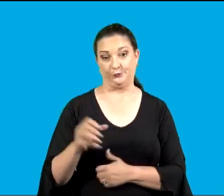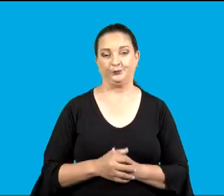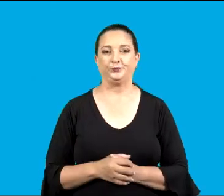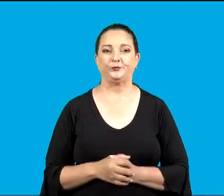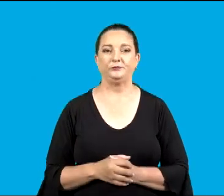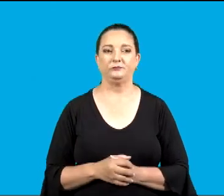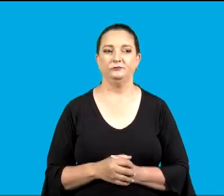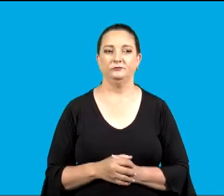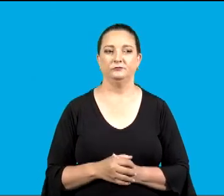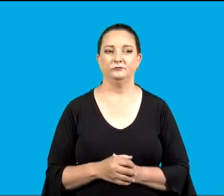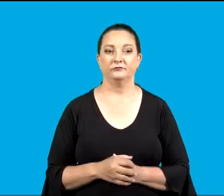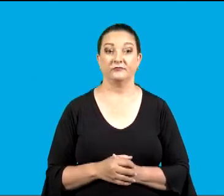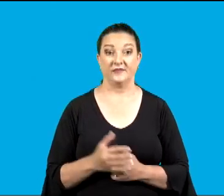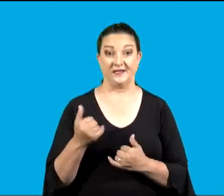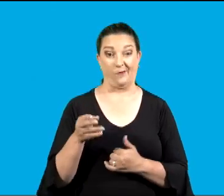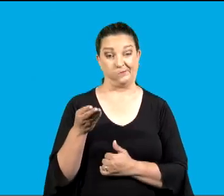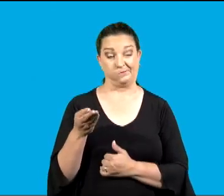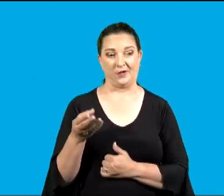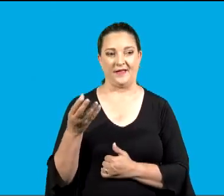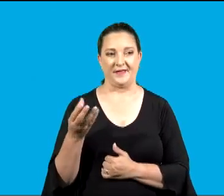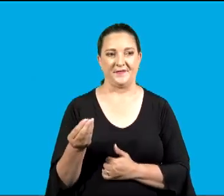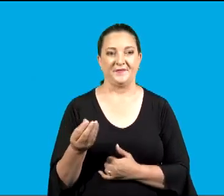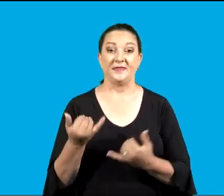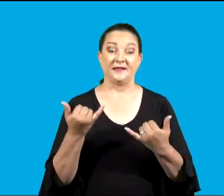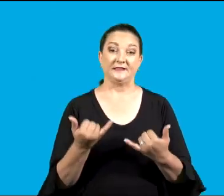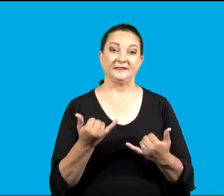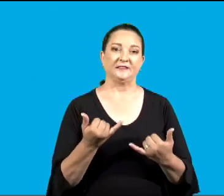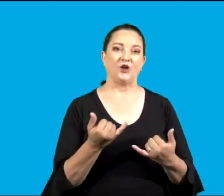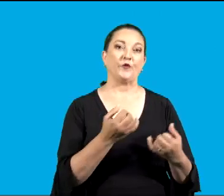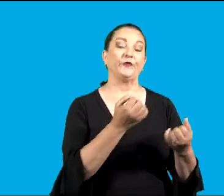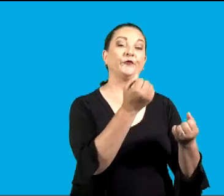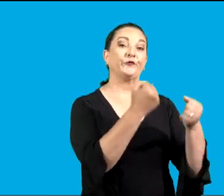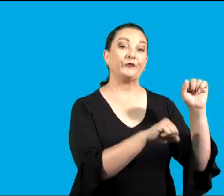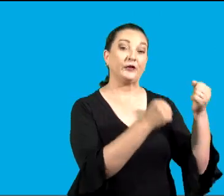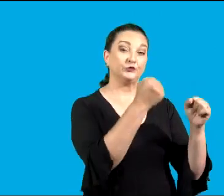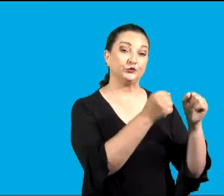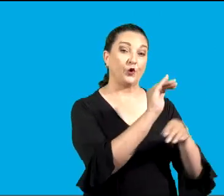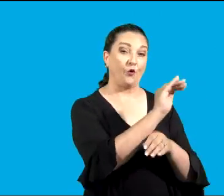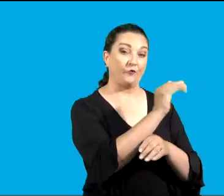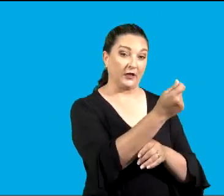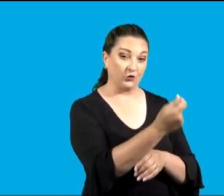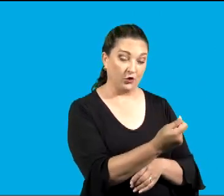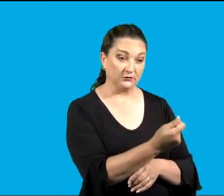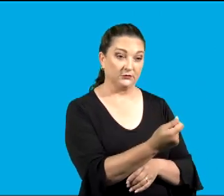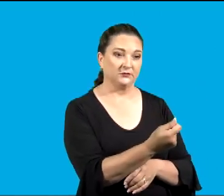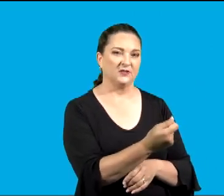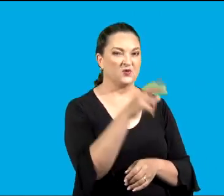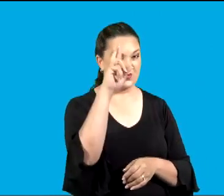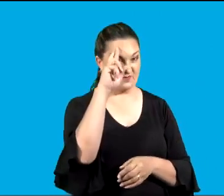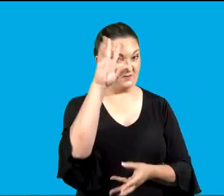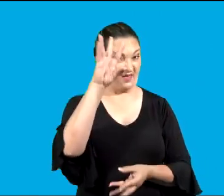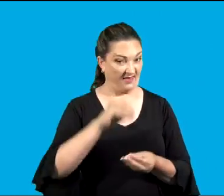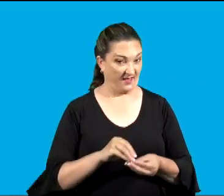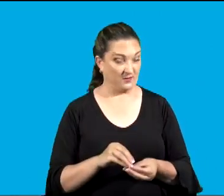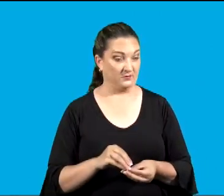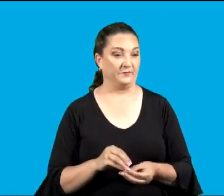1,296,900. After I have my prime cost, then I come and I add my factory overheads. Remember, I'm adding all